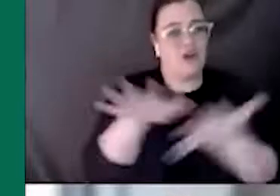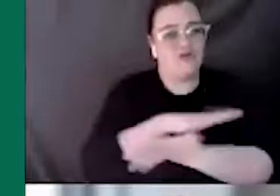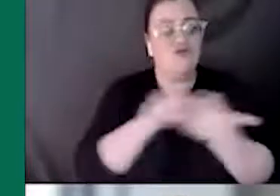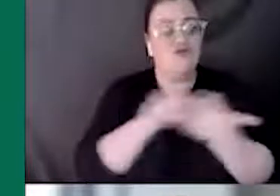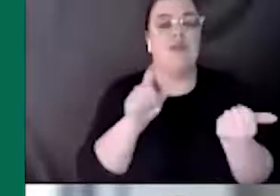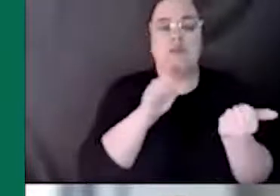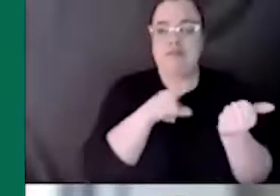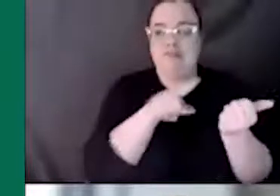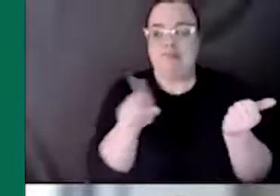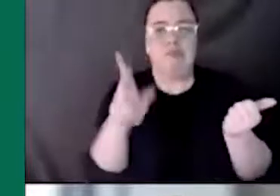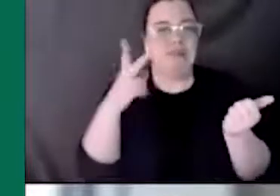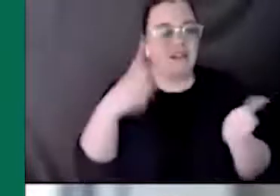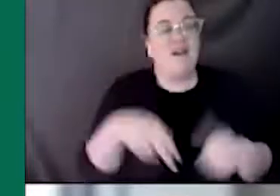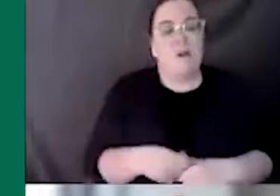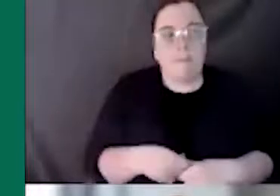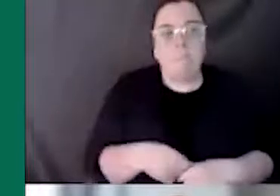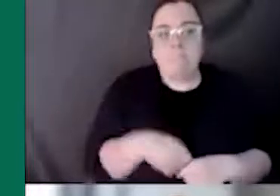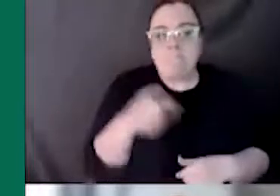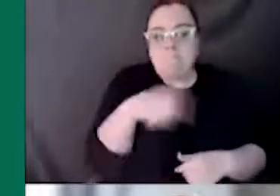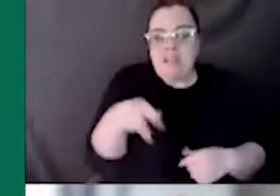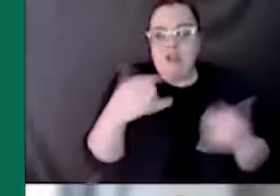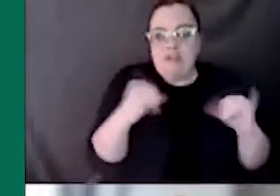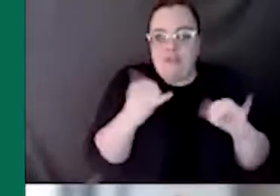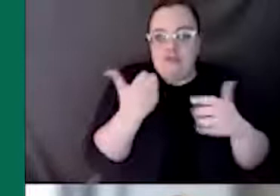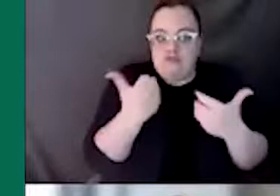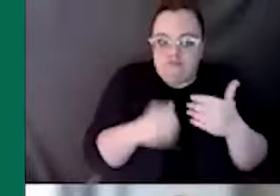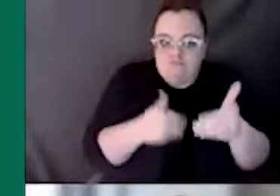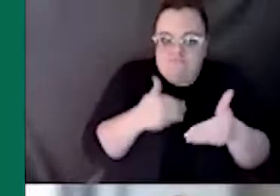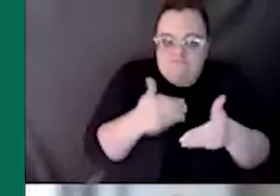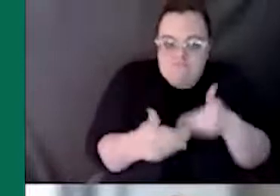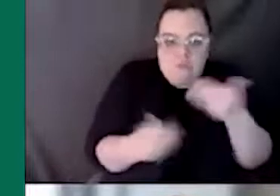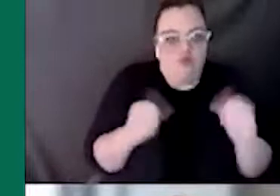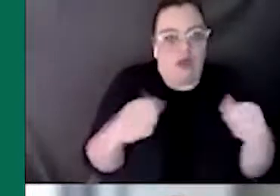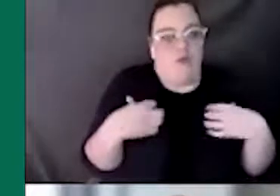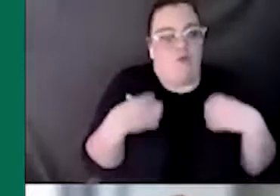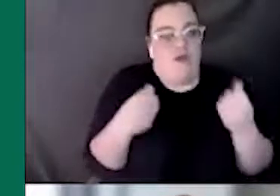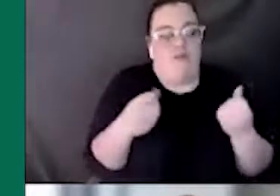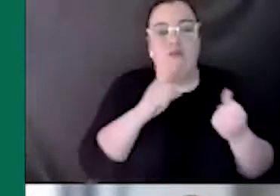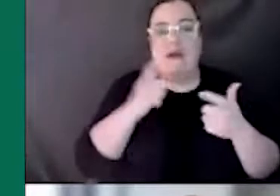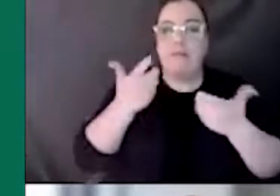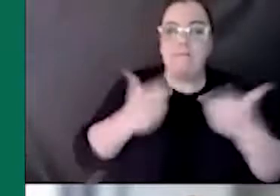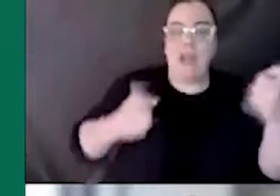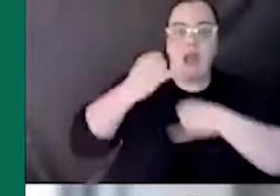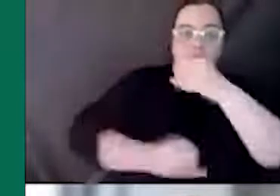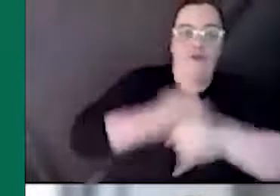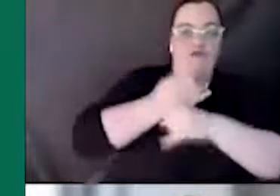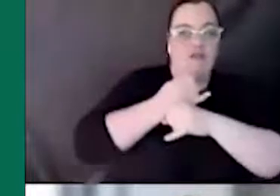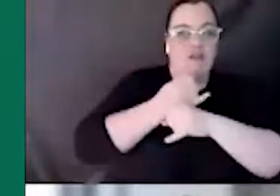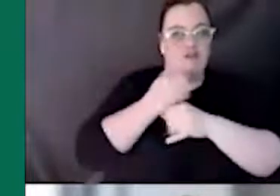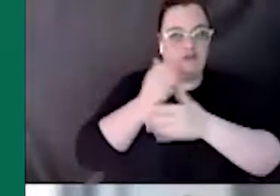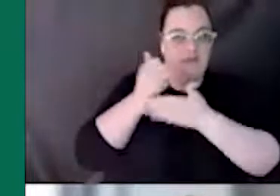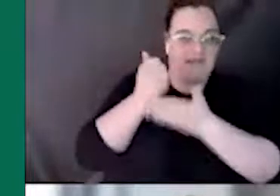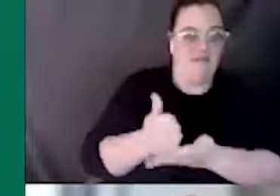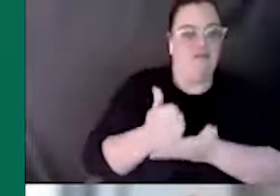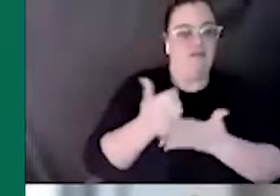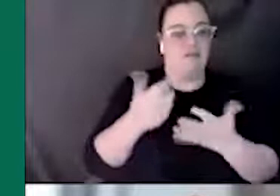they're still recovering from that, and there's a sort of big international mobilization effort to deal with that. And of